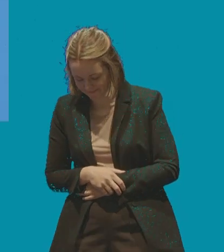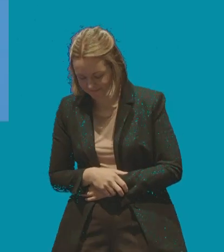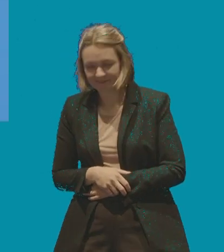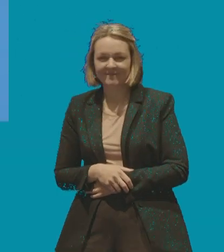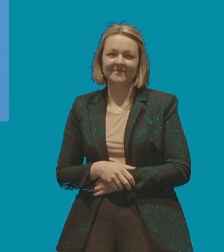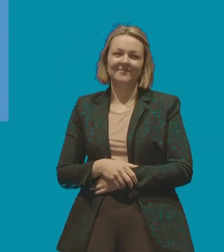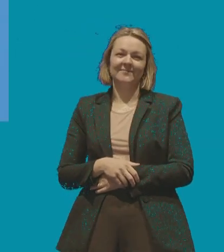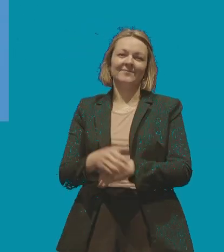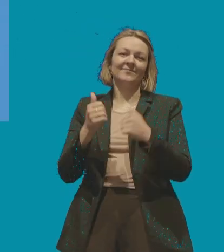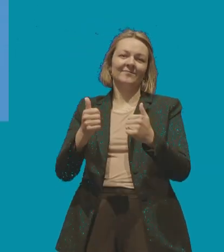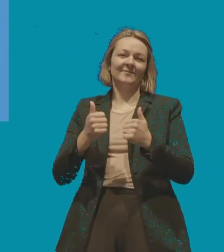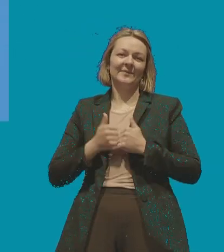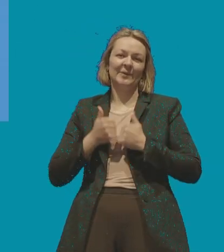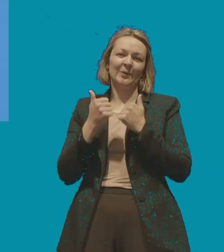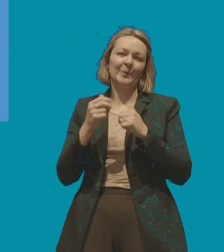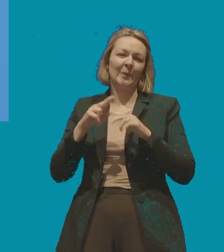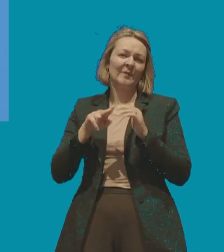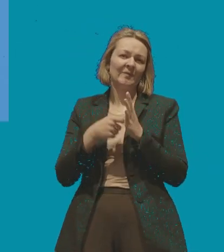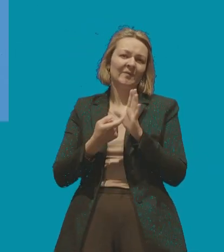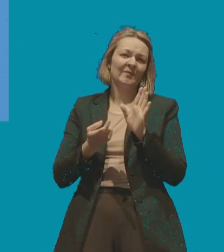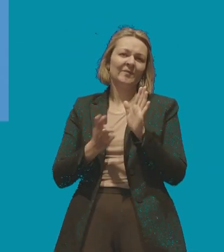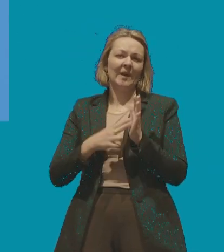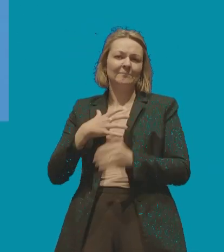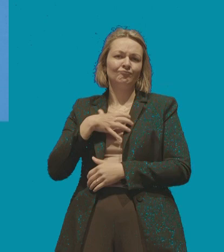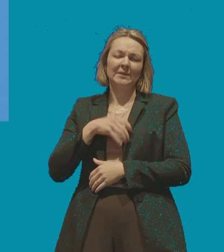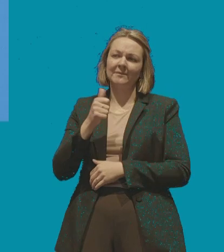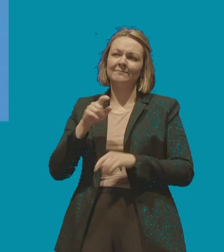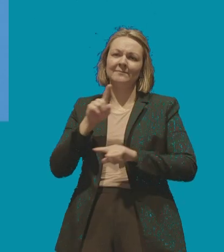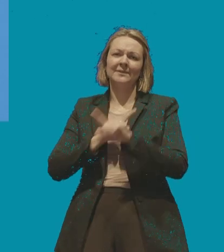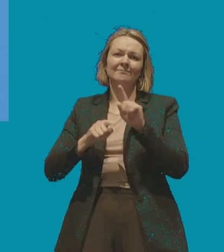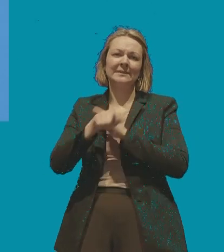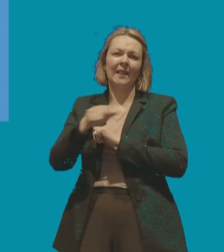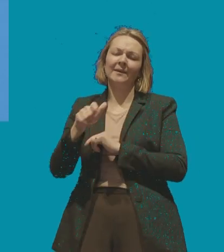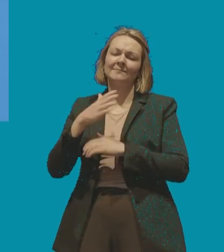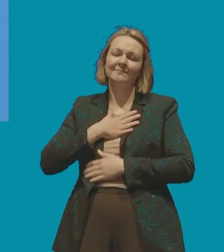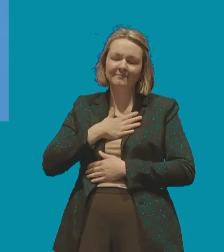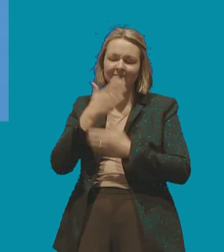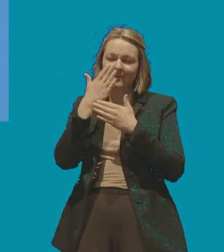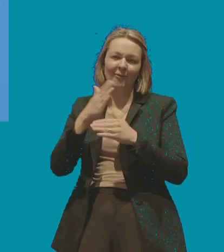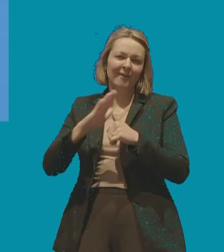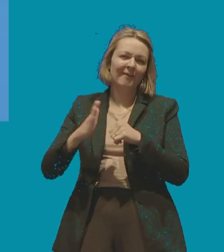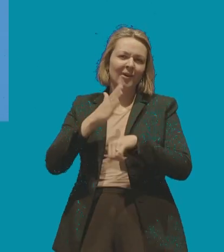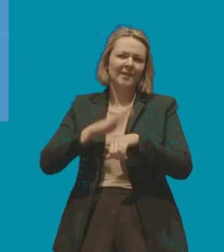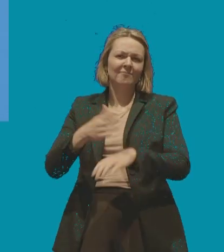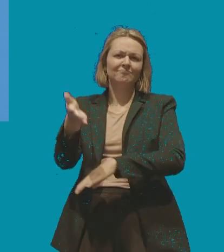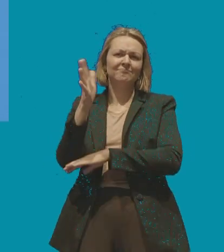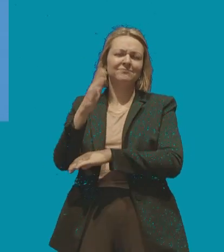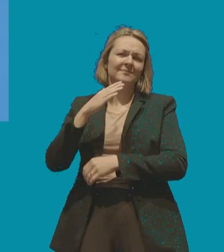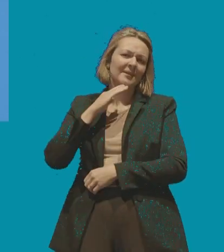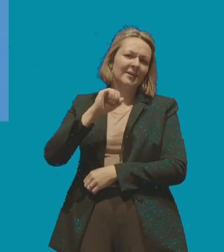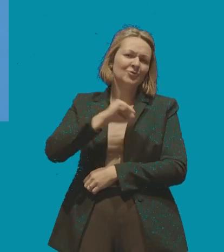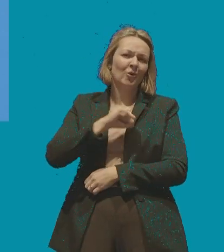Well, Martin, Fran, delegates, it's an absolute honour to address your conference for the first time and to bring solidarity